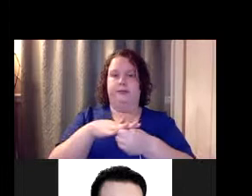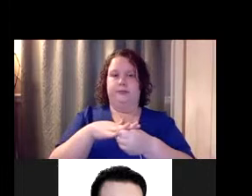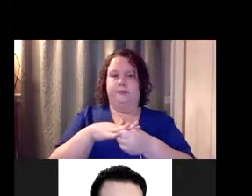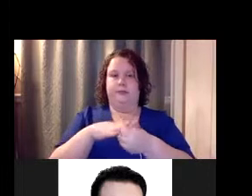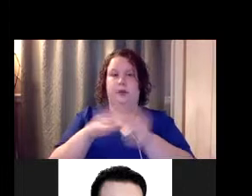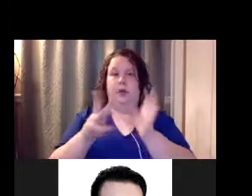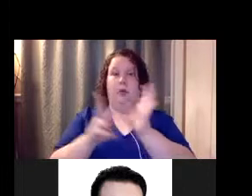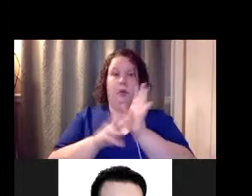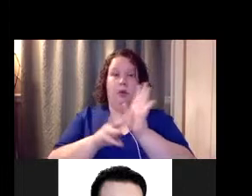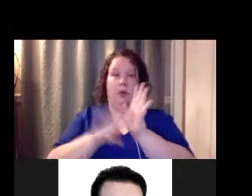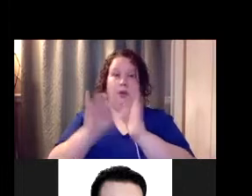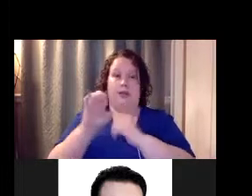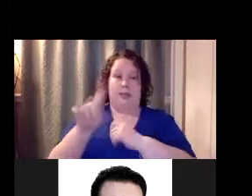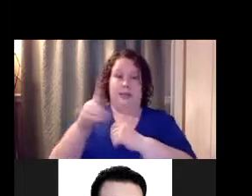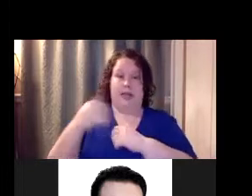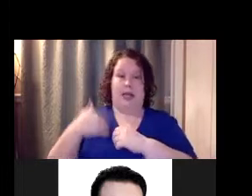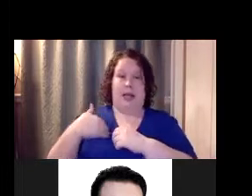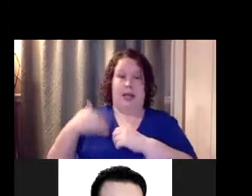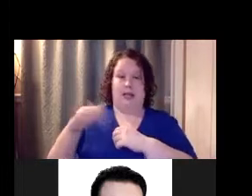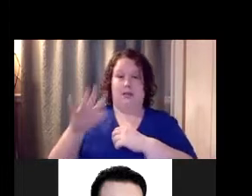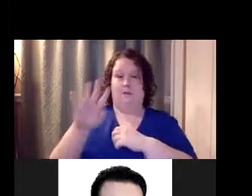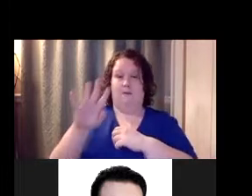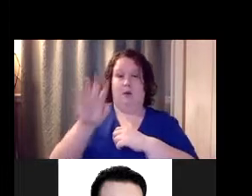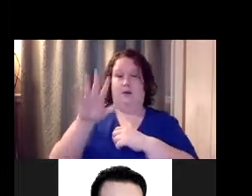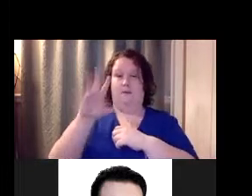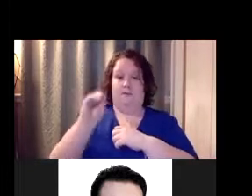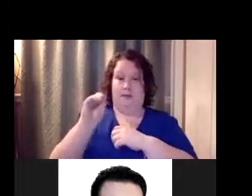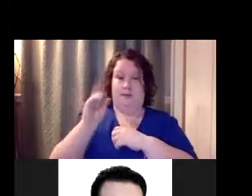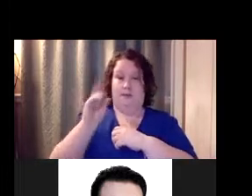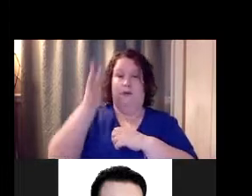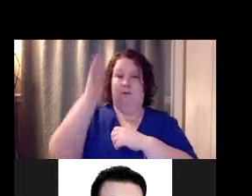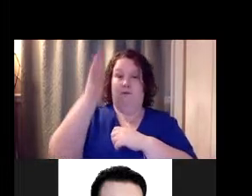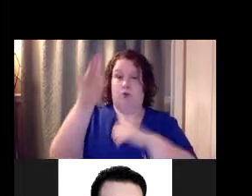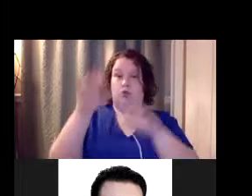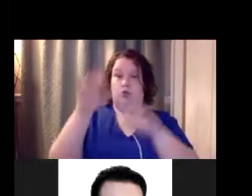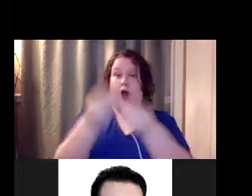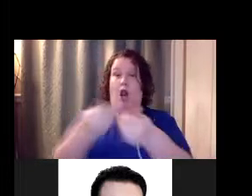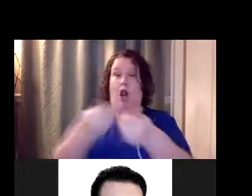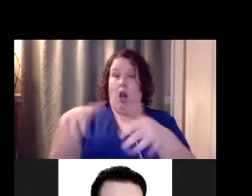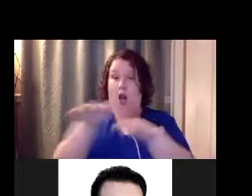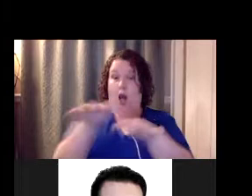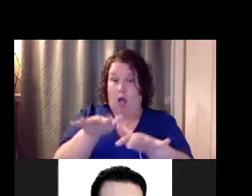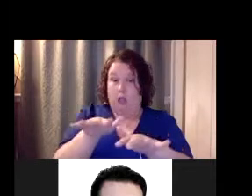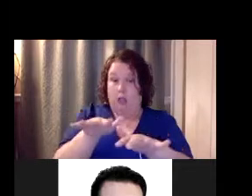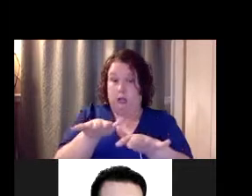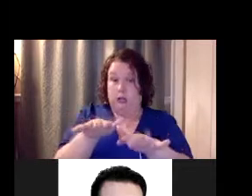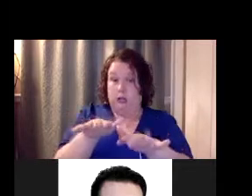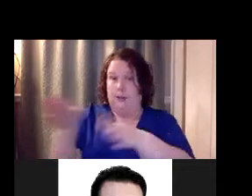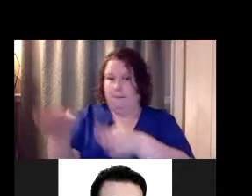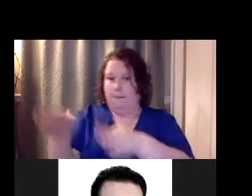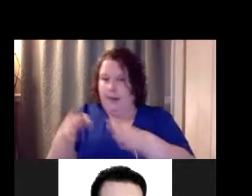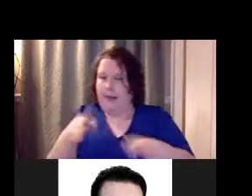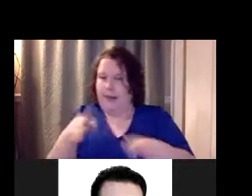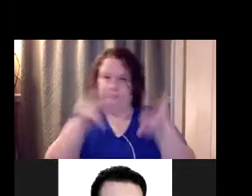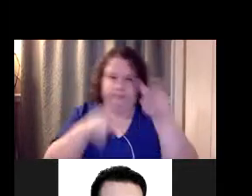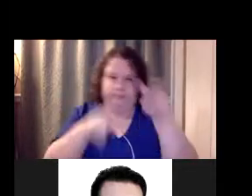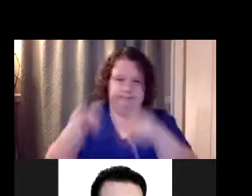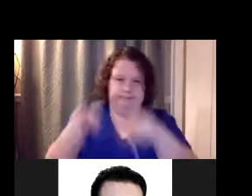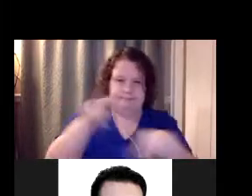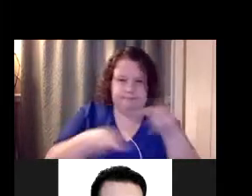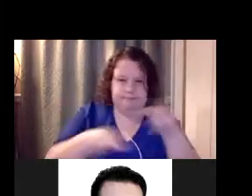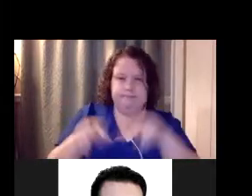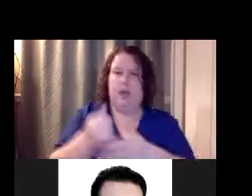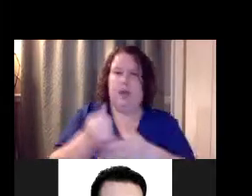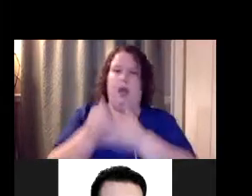under review in the South Waco Elementary Zone. That should help the district to grow a little bit in the latter part of this forecast. In